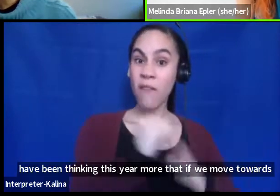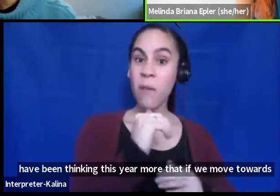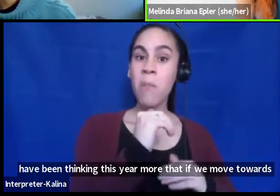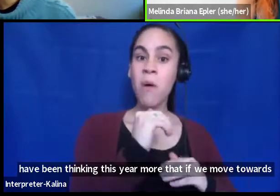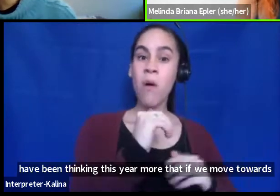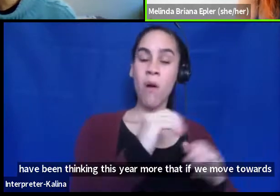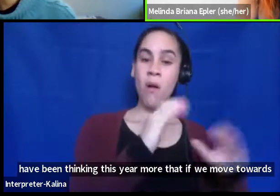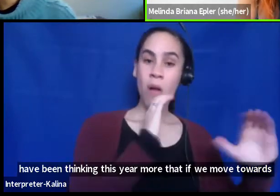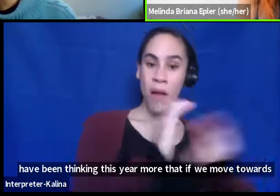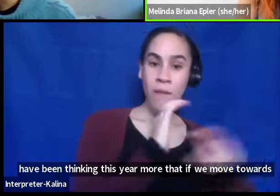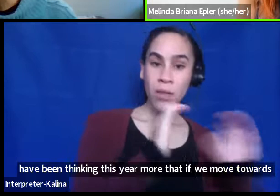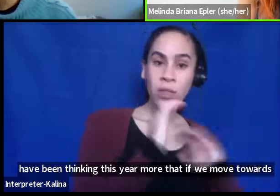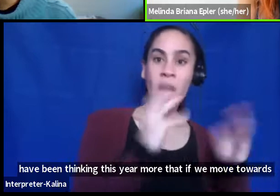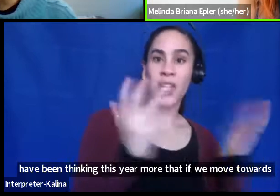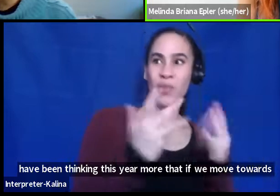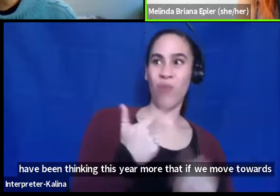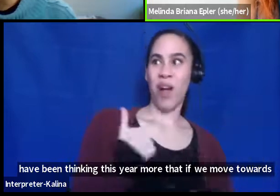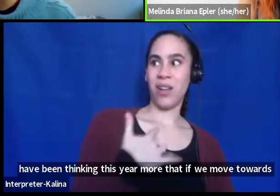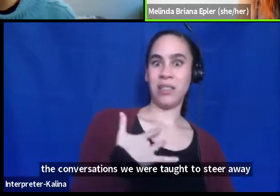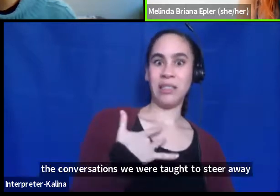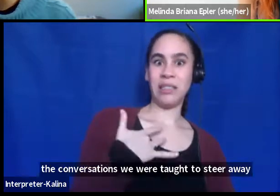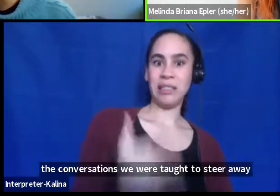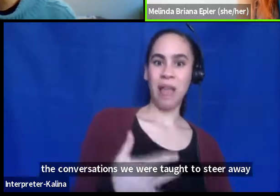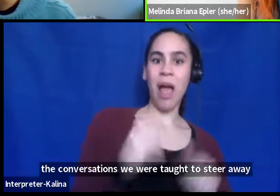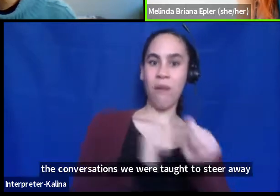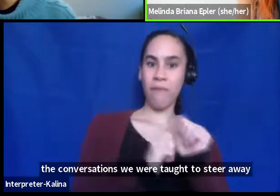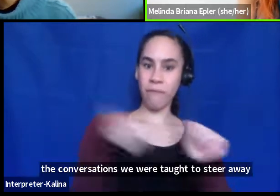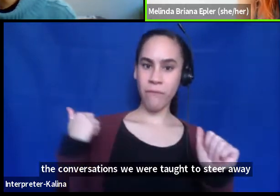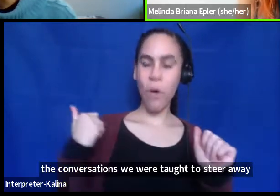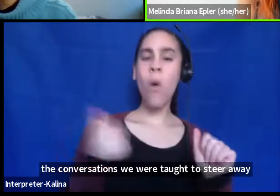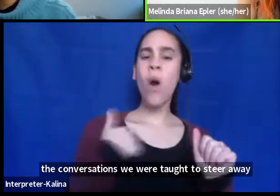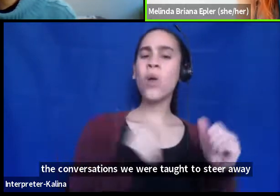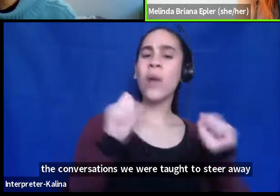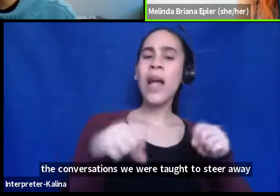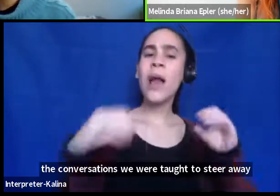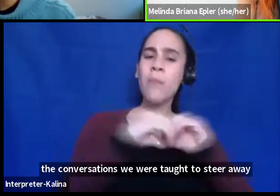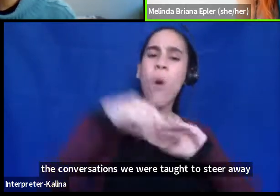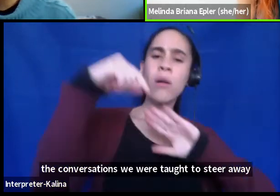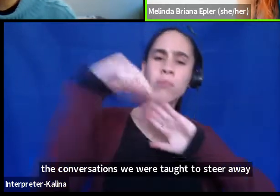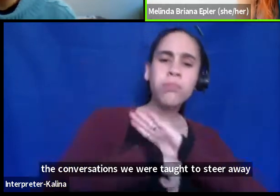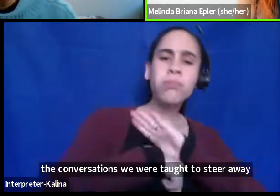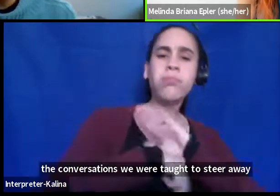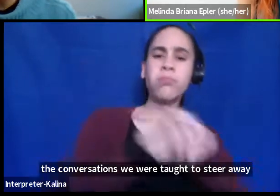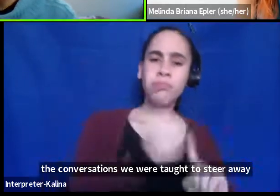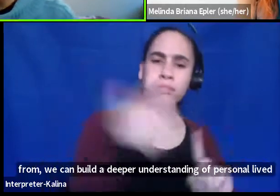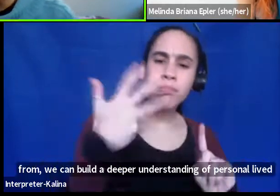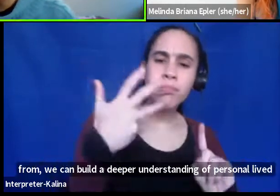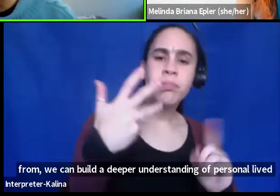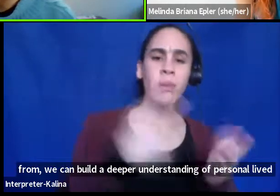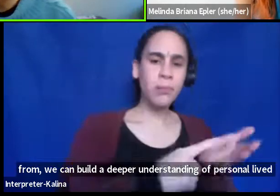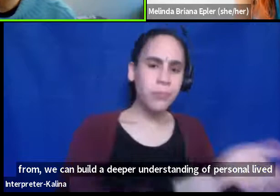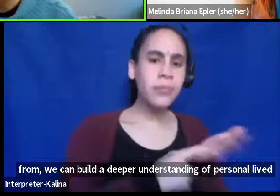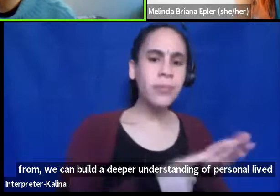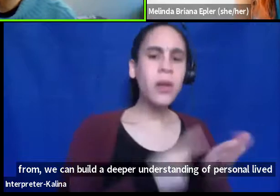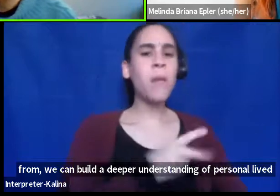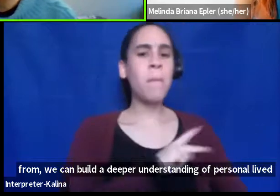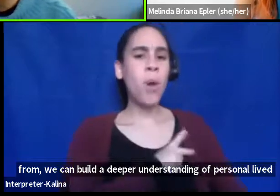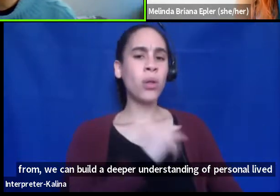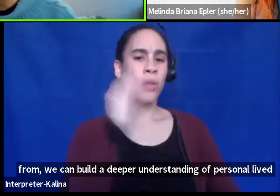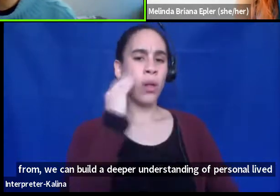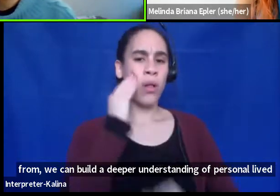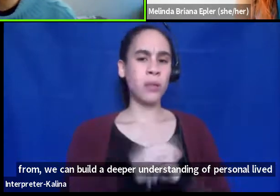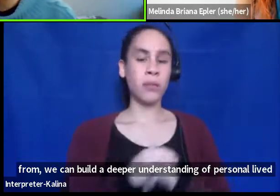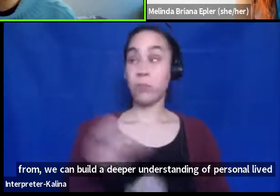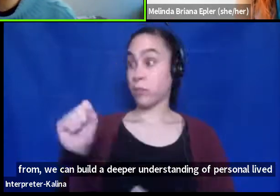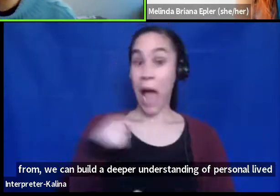a deeper understanding of personal lived experiences and knowledge. Yeah. I think that's so key. And I